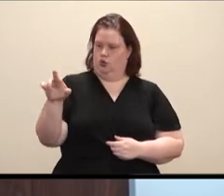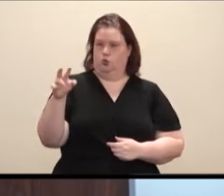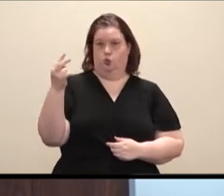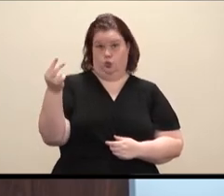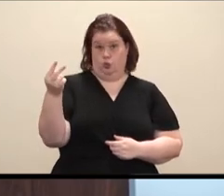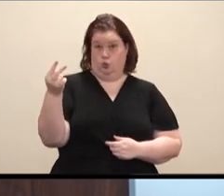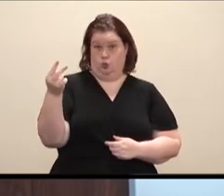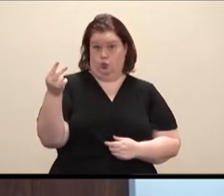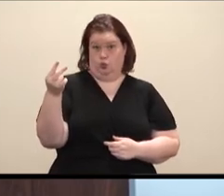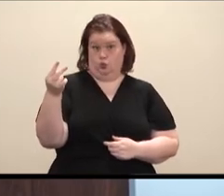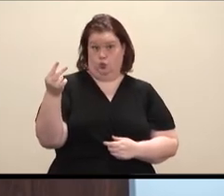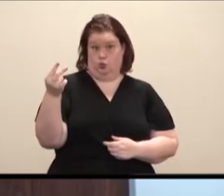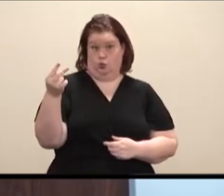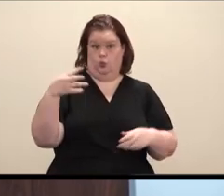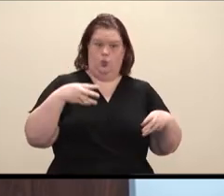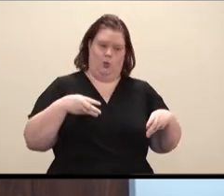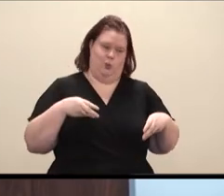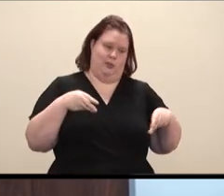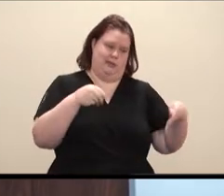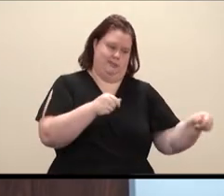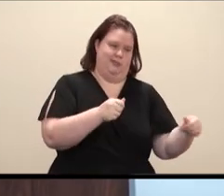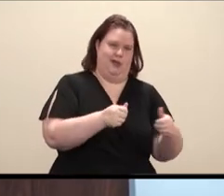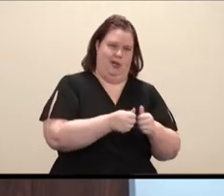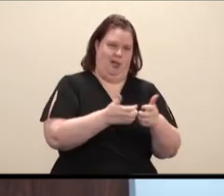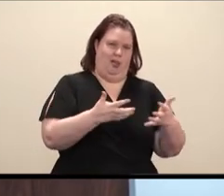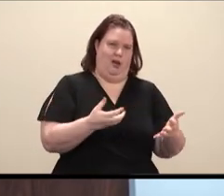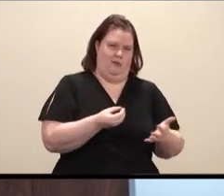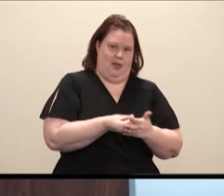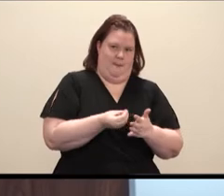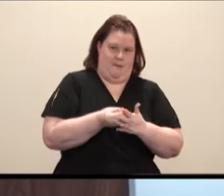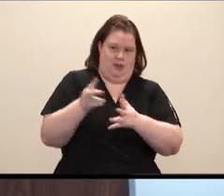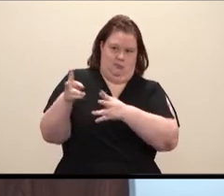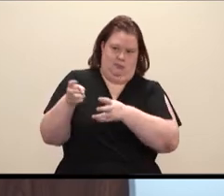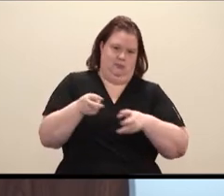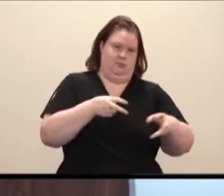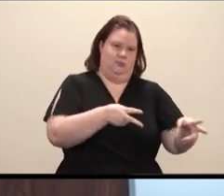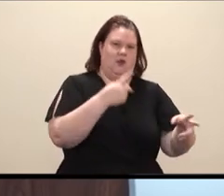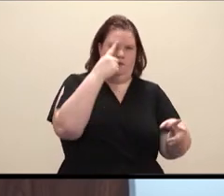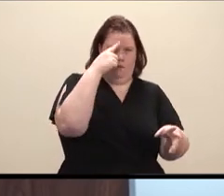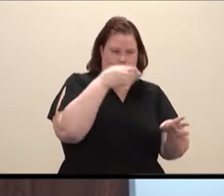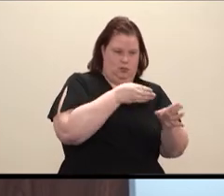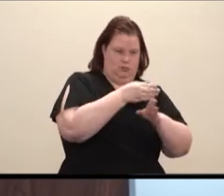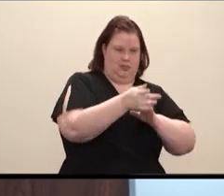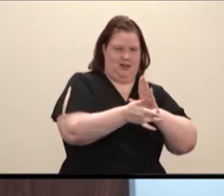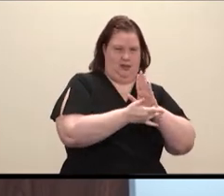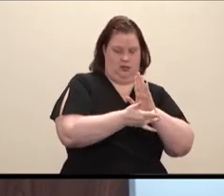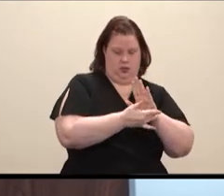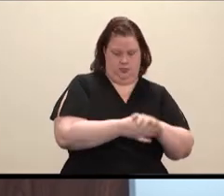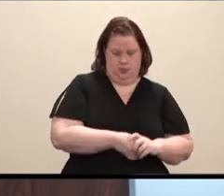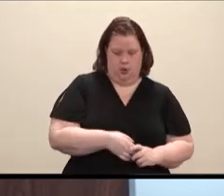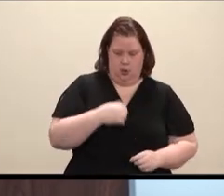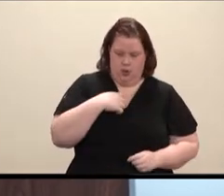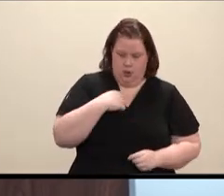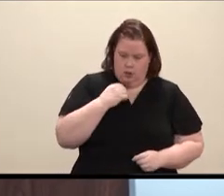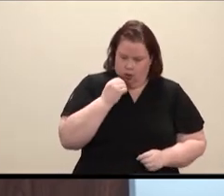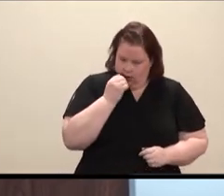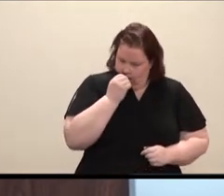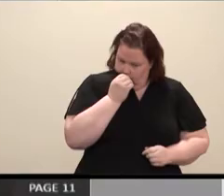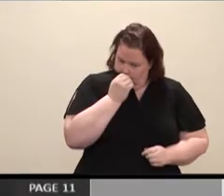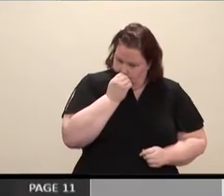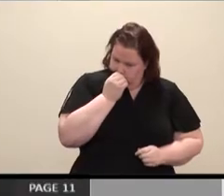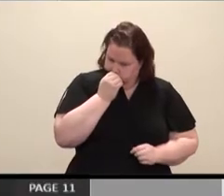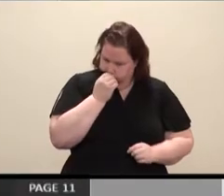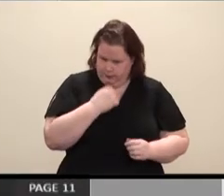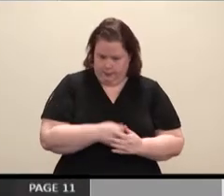spent a lot of that money for technology as well. Down at the bottom, you see that we had originally projected for